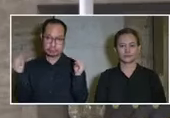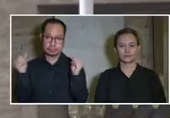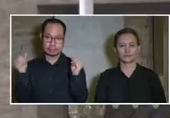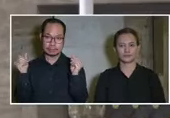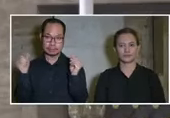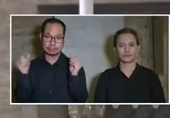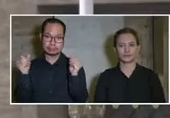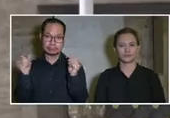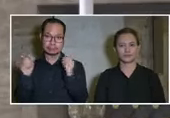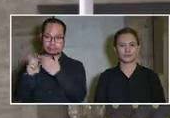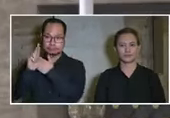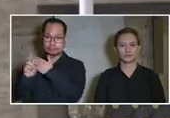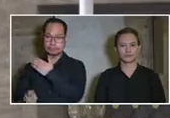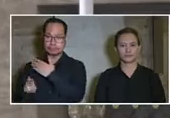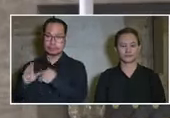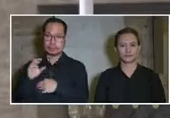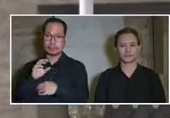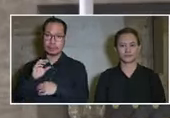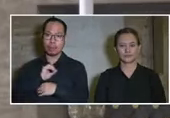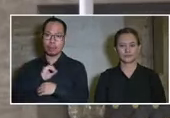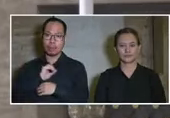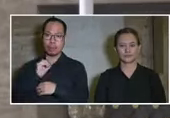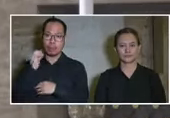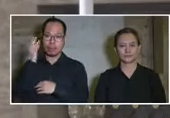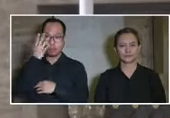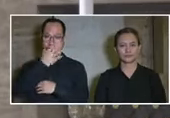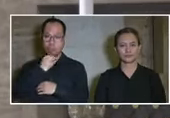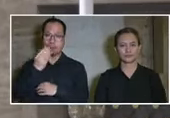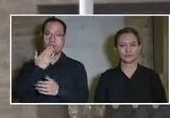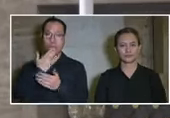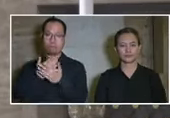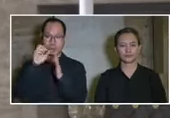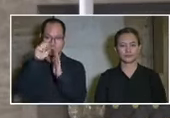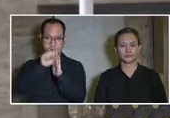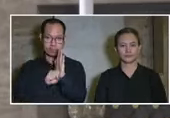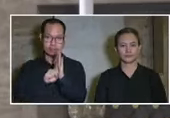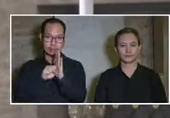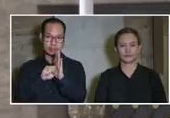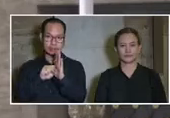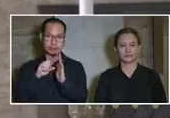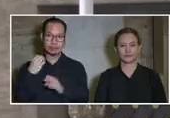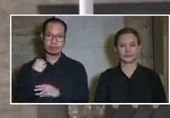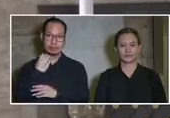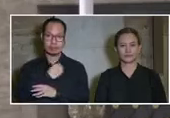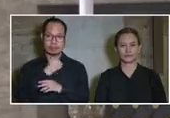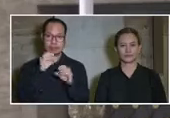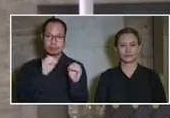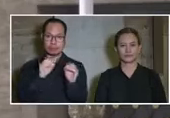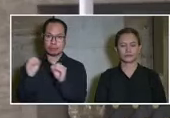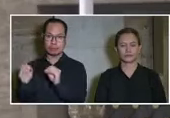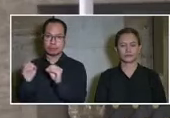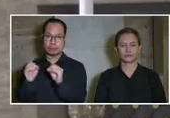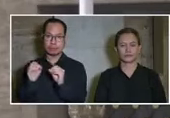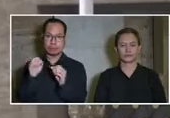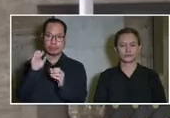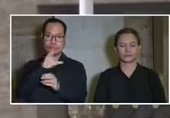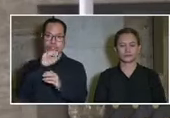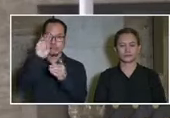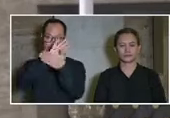to be back to our own beauty, to our original goodness, to our order, and to our peace.